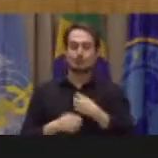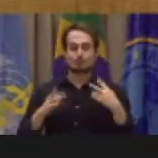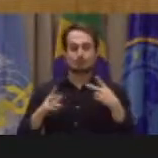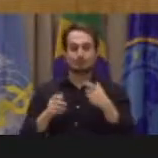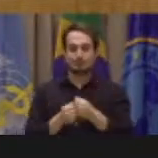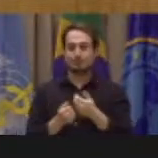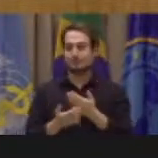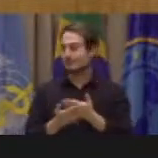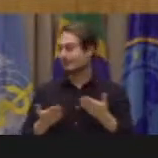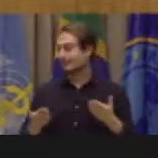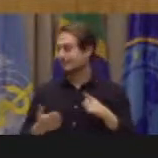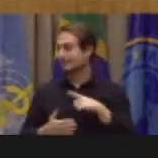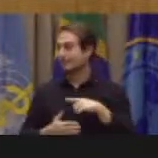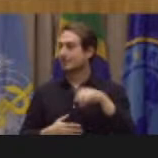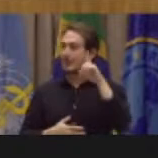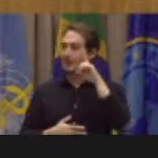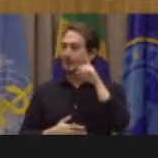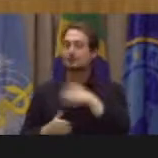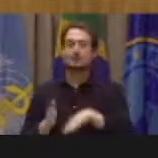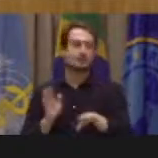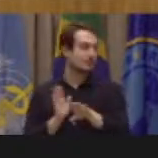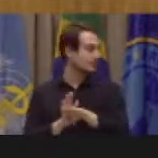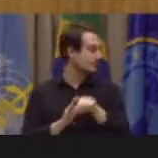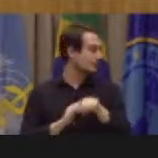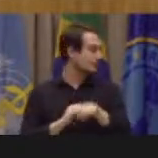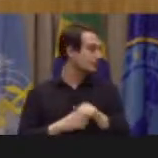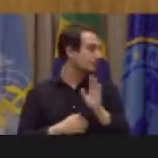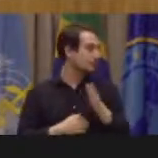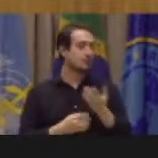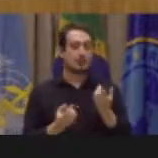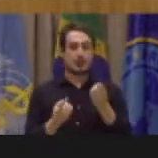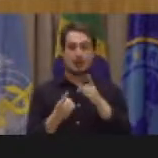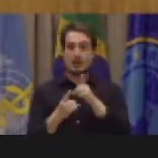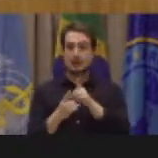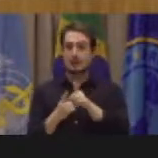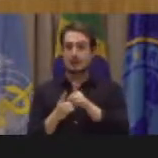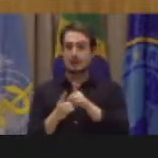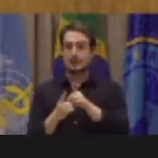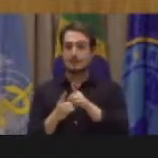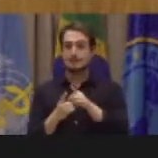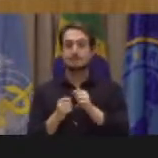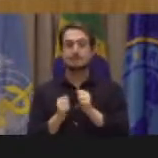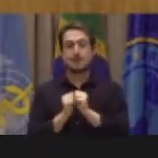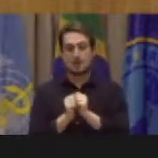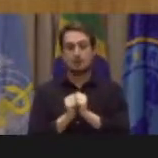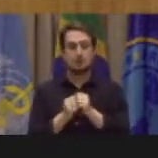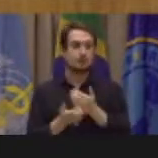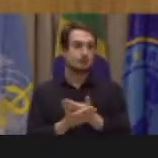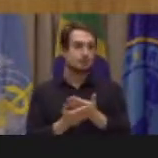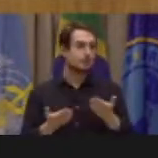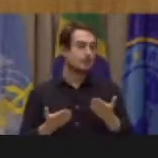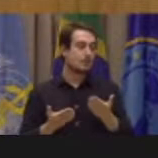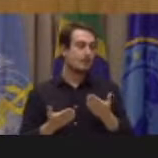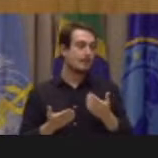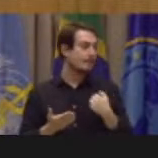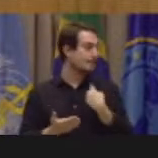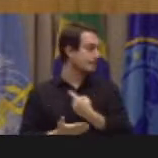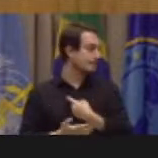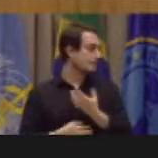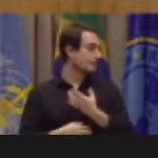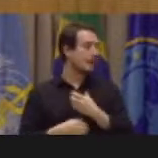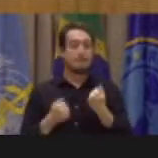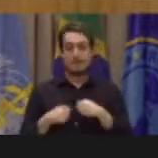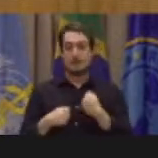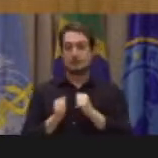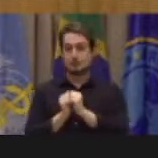as managers, and we have been there before. We also helped patients in the past, and it's a